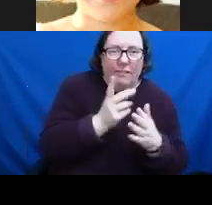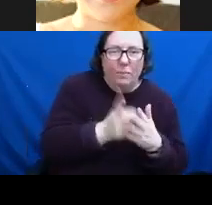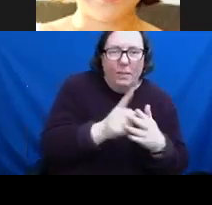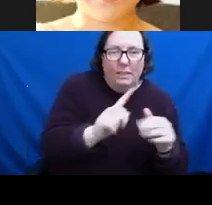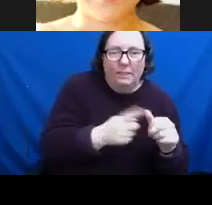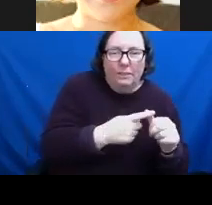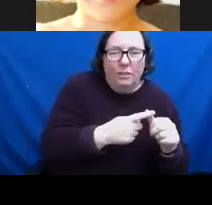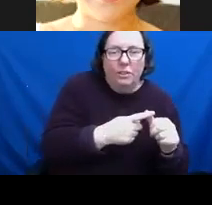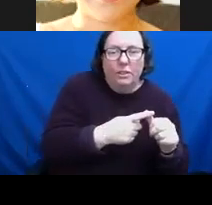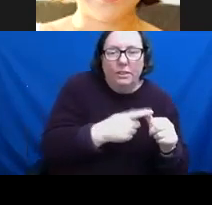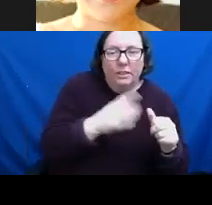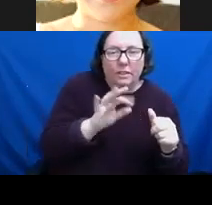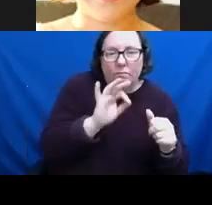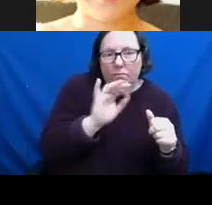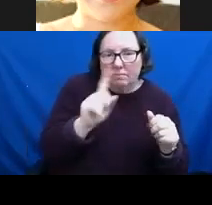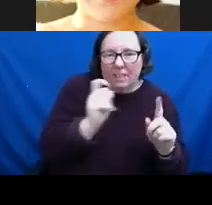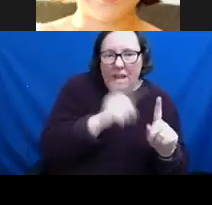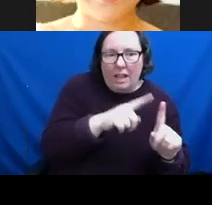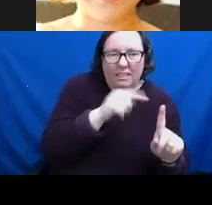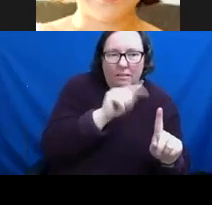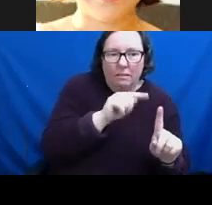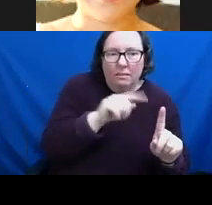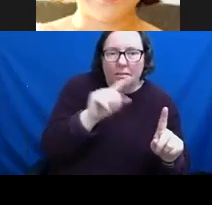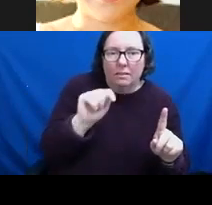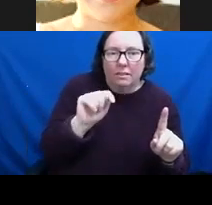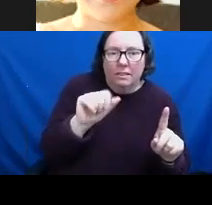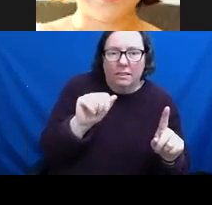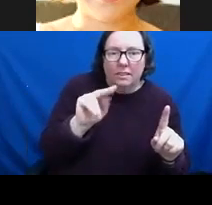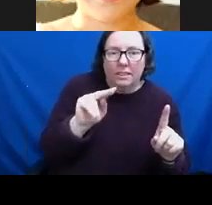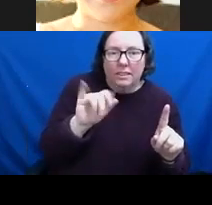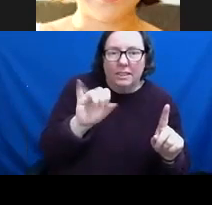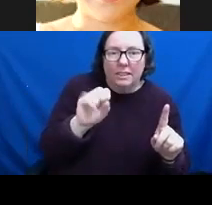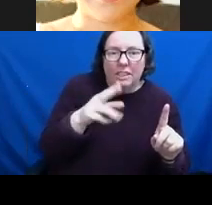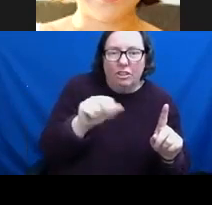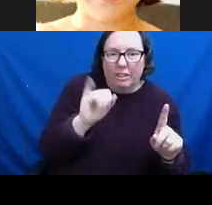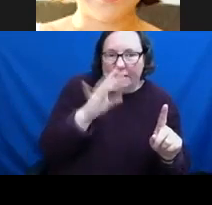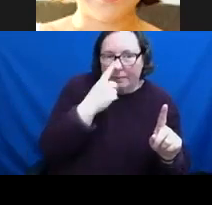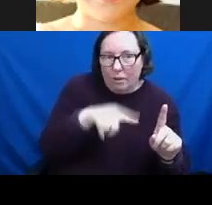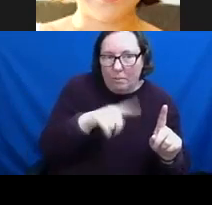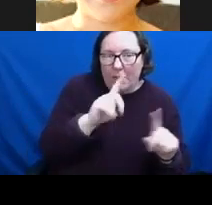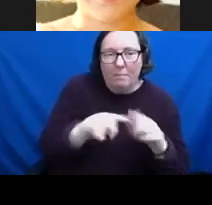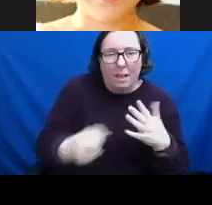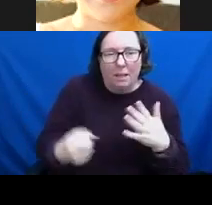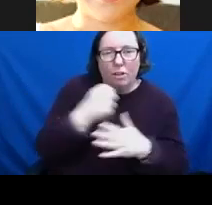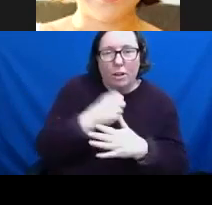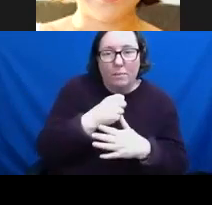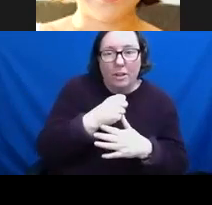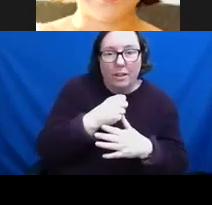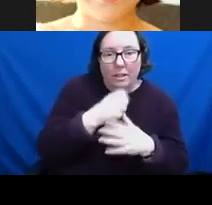sort of put Tanisha on the spot a little bit in a minute, but primarily to